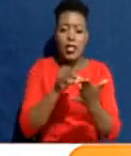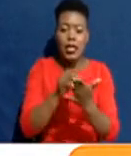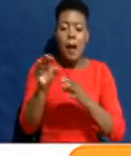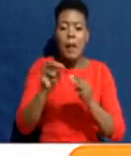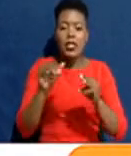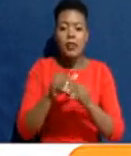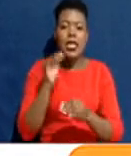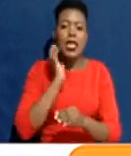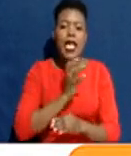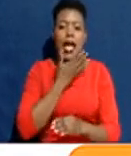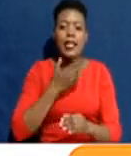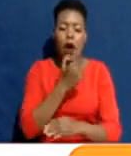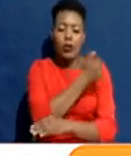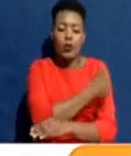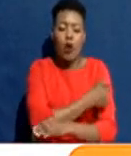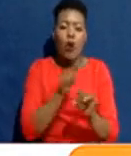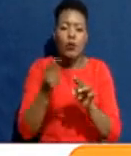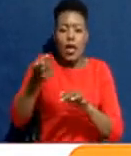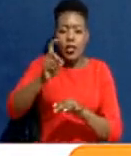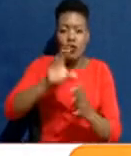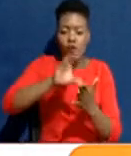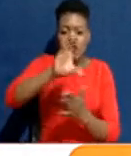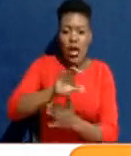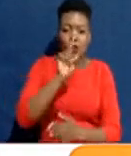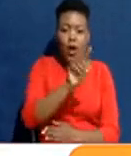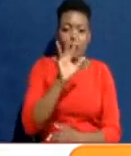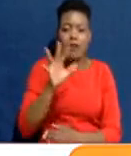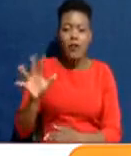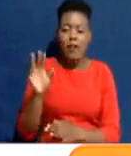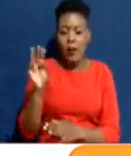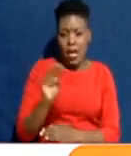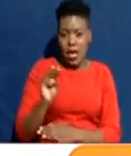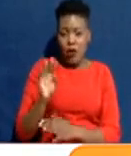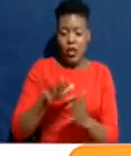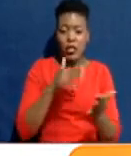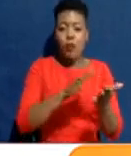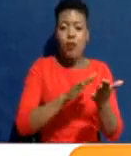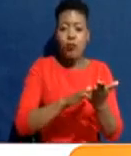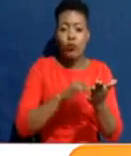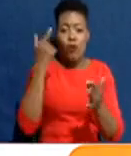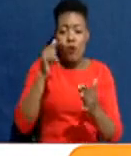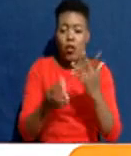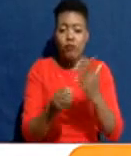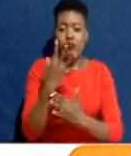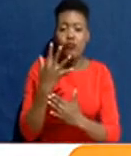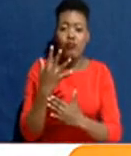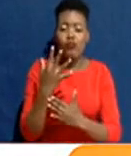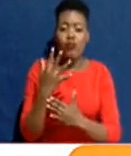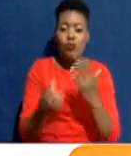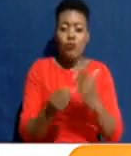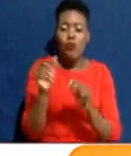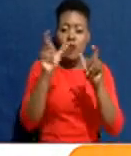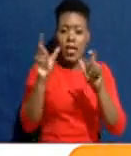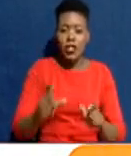Kenyatta National Hospital, and an additional Kenya shillings 155 million is proposed for the establishment of